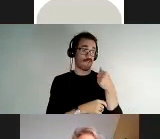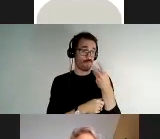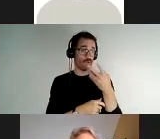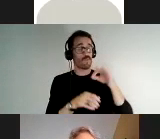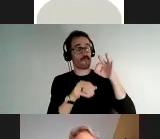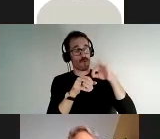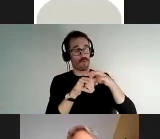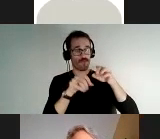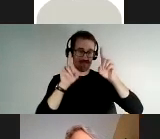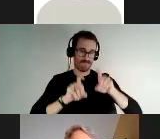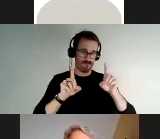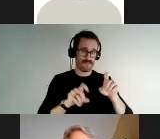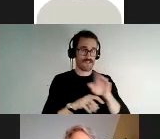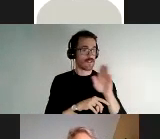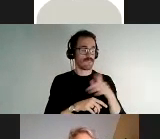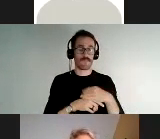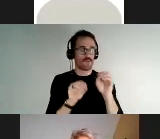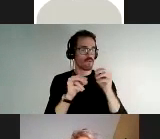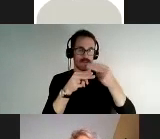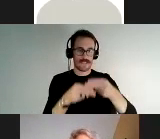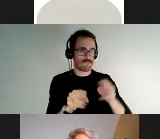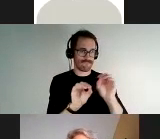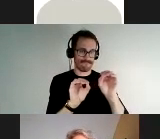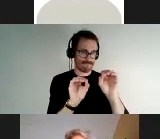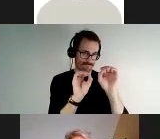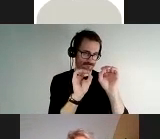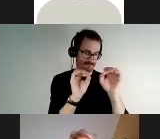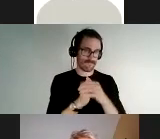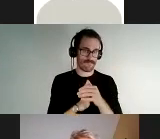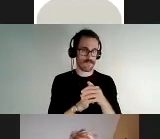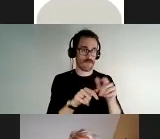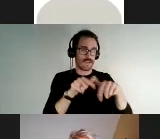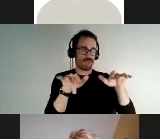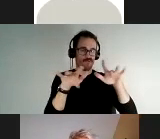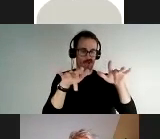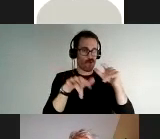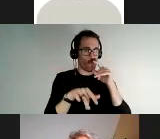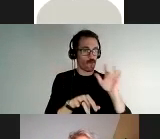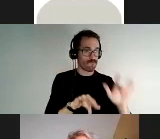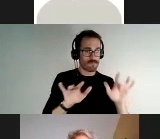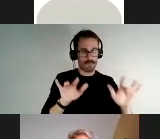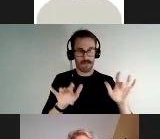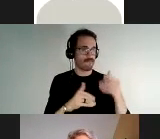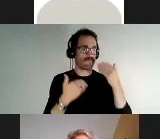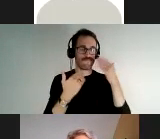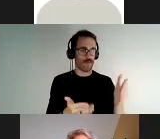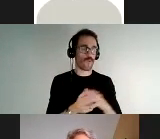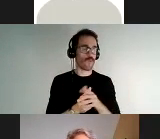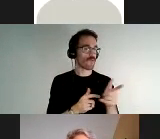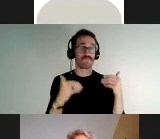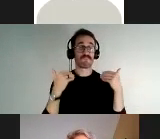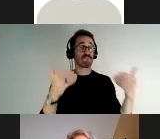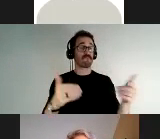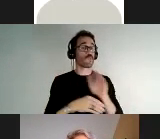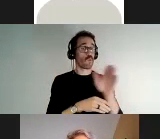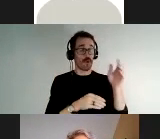those polls are completely anonymous. There's no recording of who pressed what, so feel free to share whatever you're